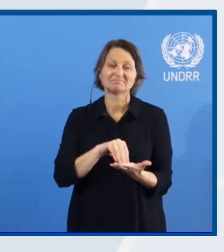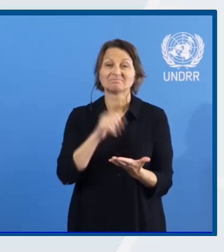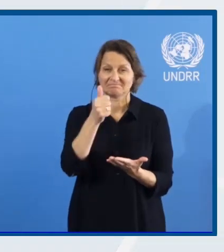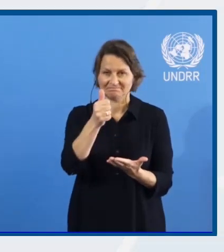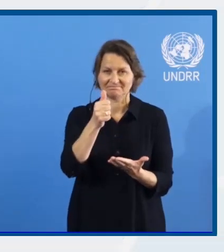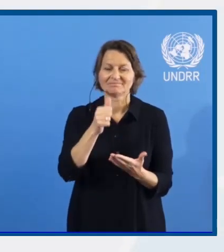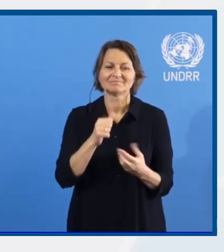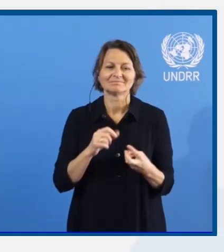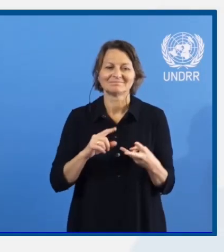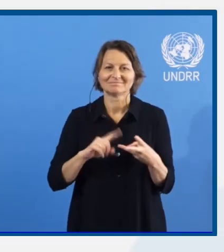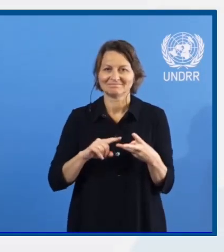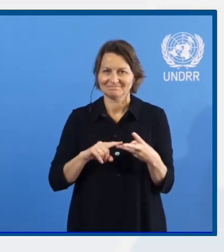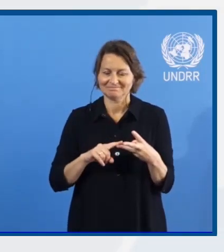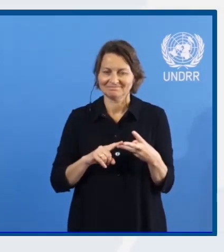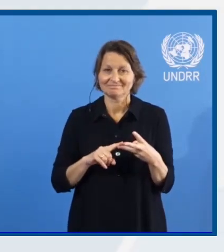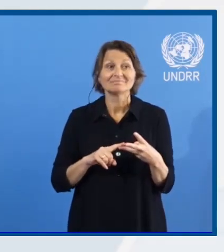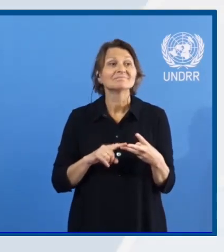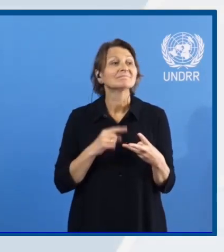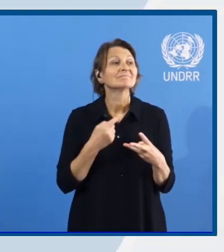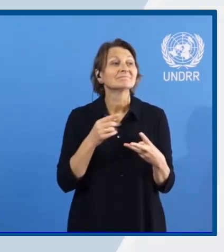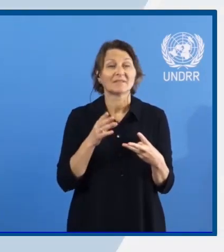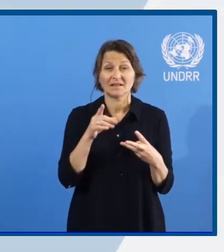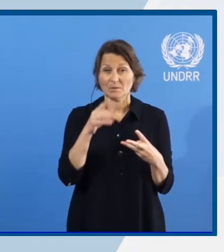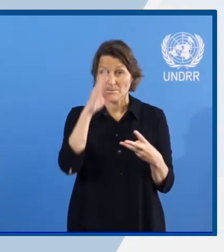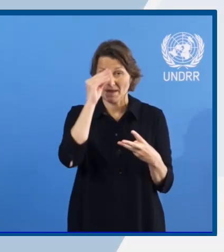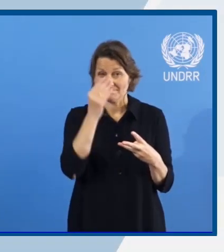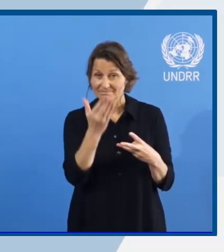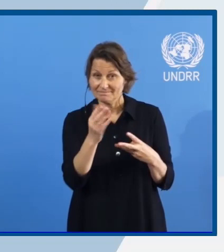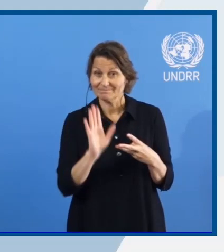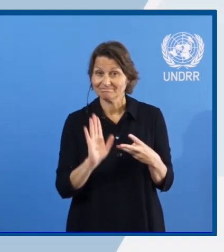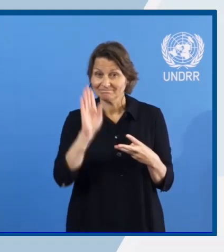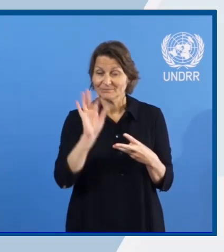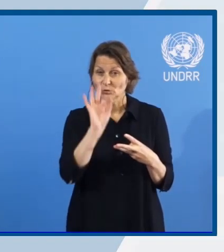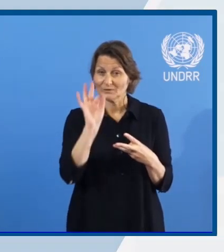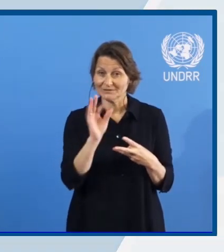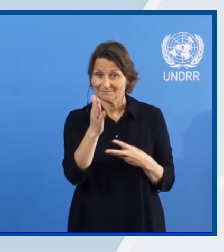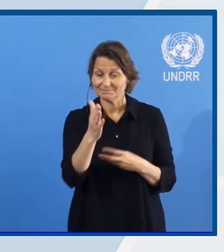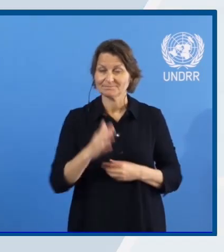you. The gentleman here in the middle by the aisle.